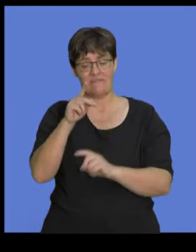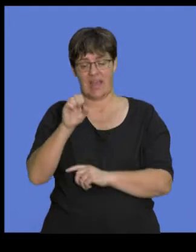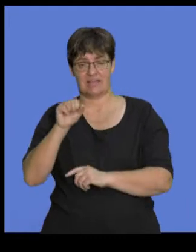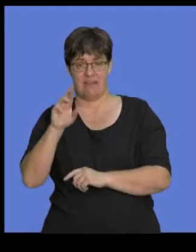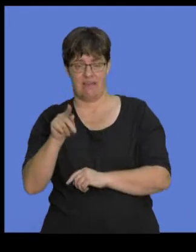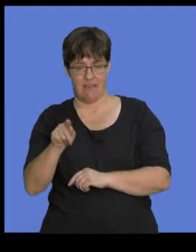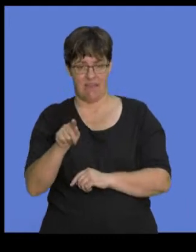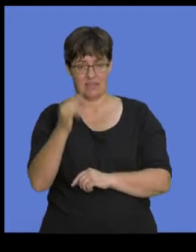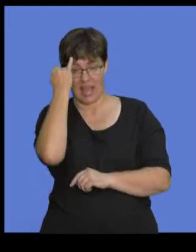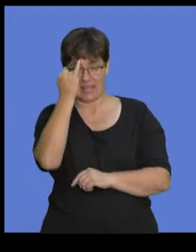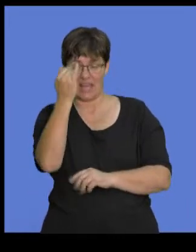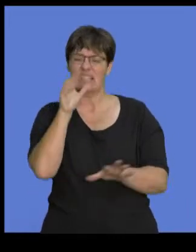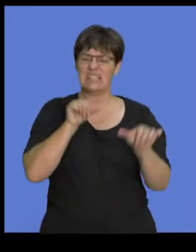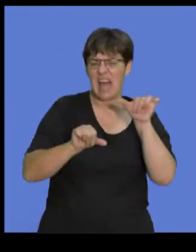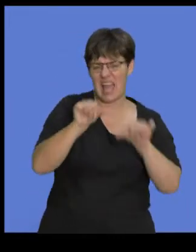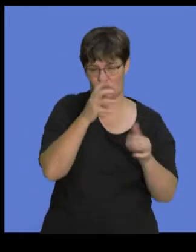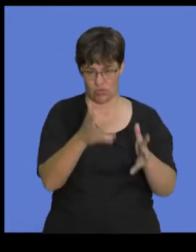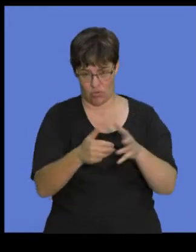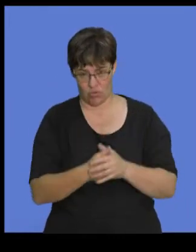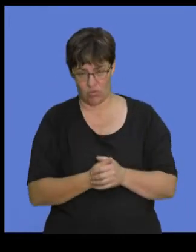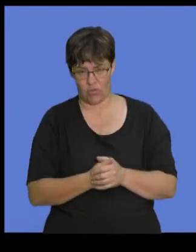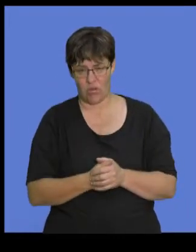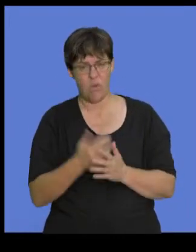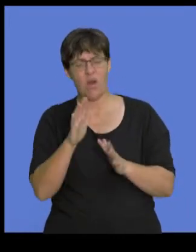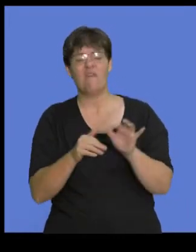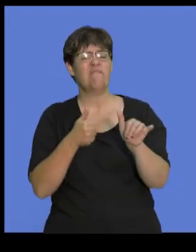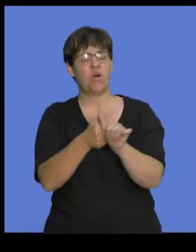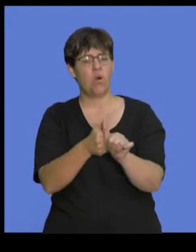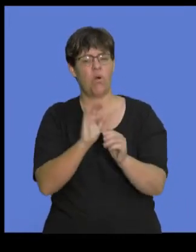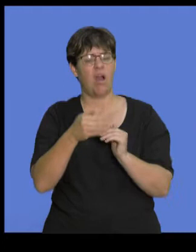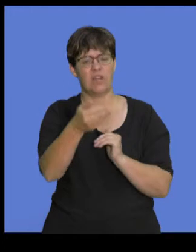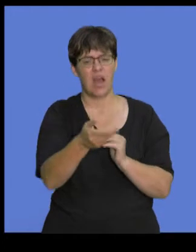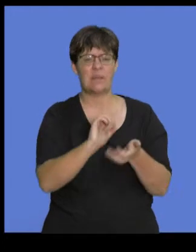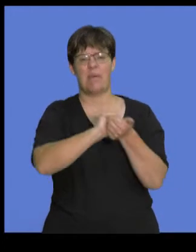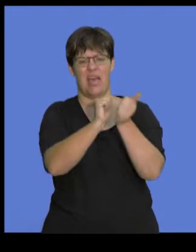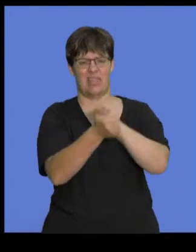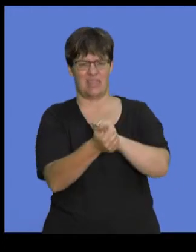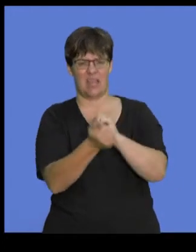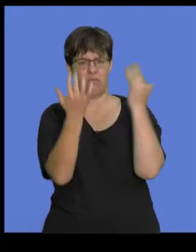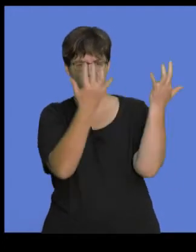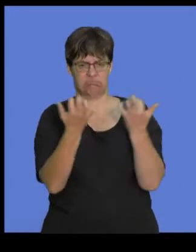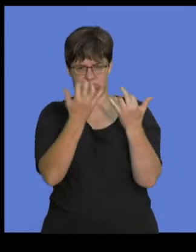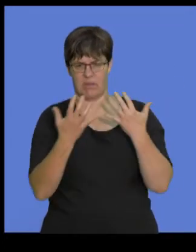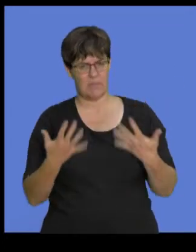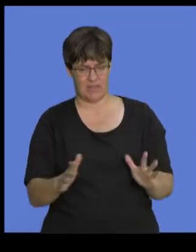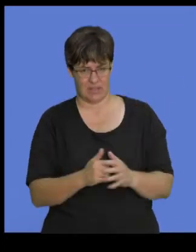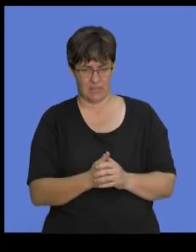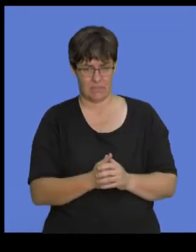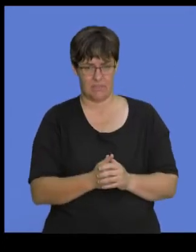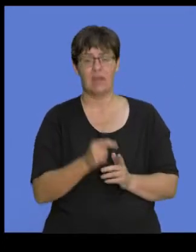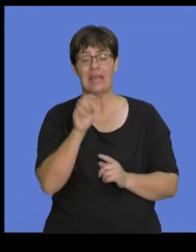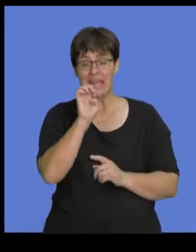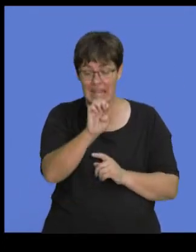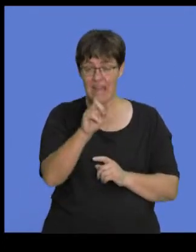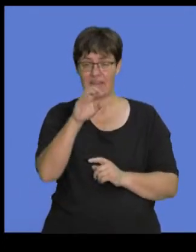the main idea. This is the science around it. Otherwise, what follows after that is just the maths in terms of the calculations. So E is a